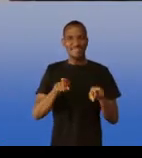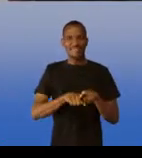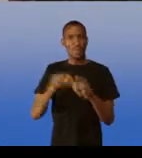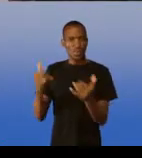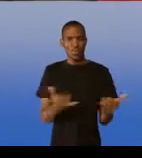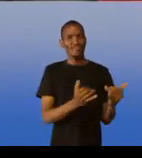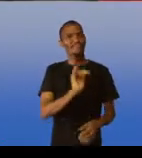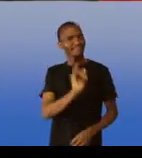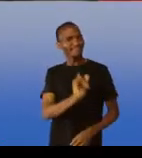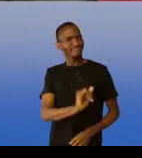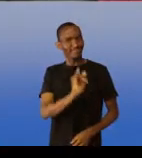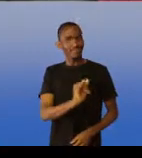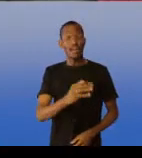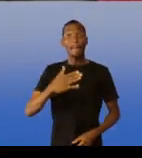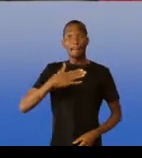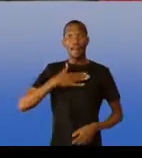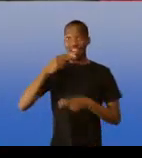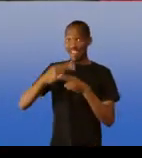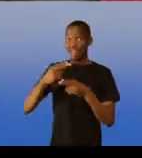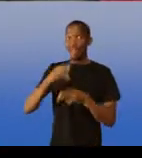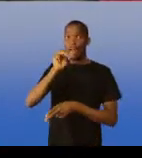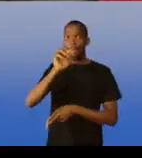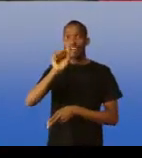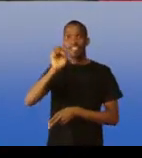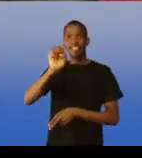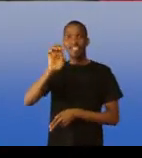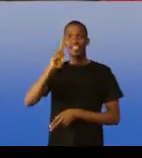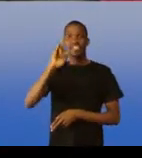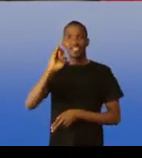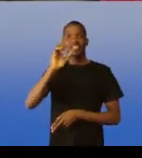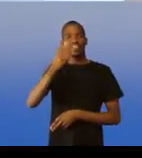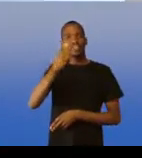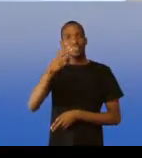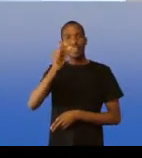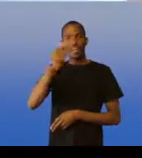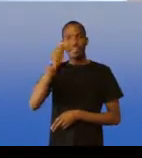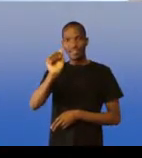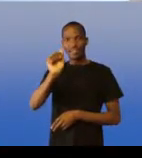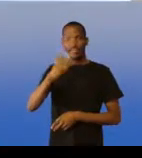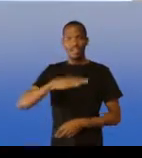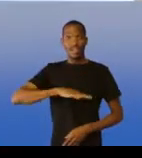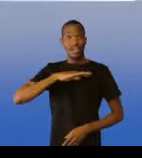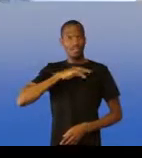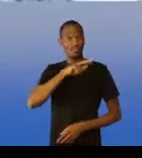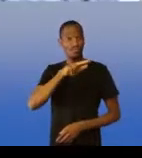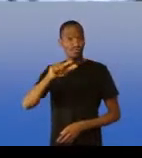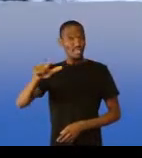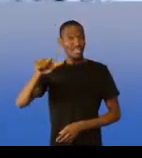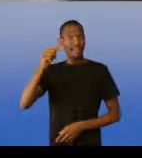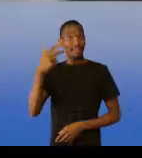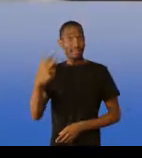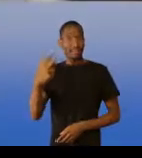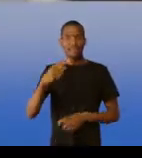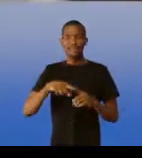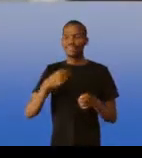monana. My name is Masedi Tata Kewamudima and I'm 23 years old. My favorite thing to do for fun is actually not